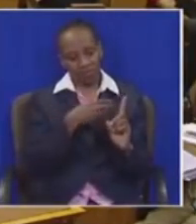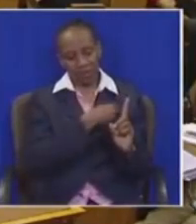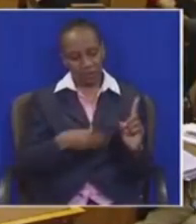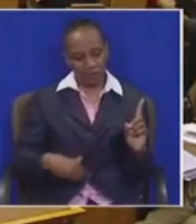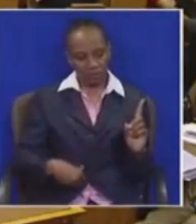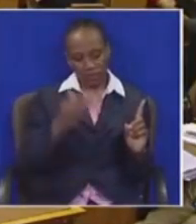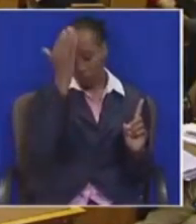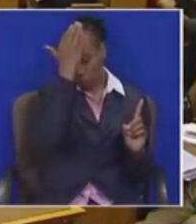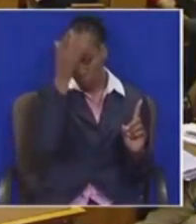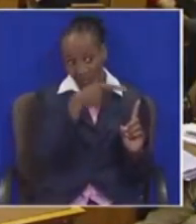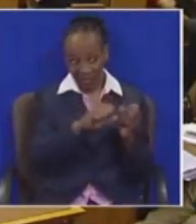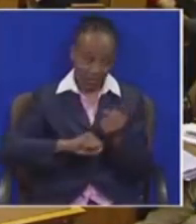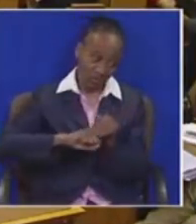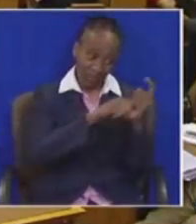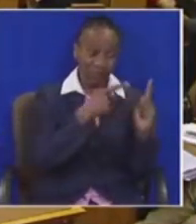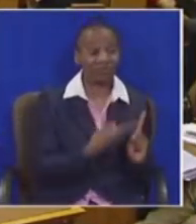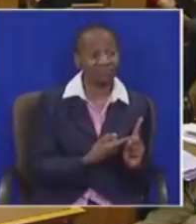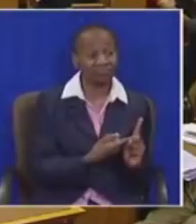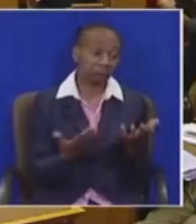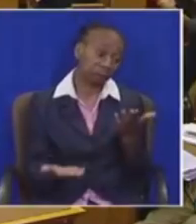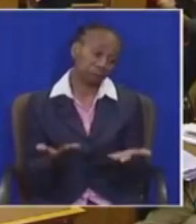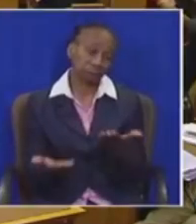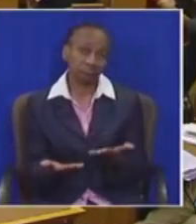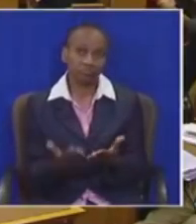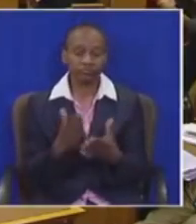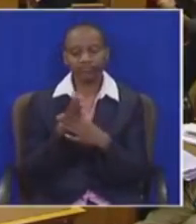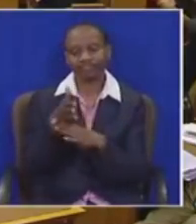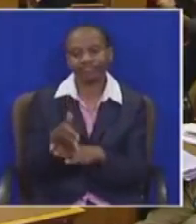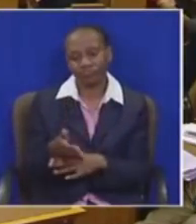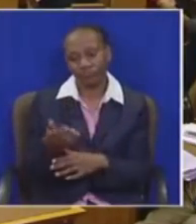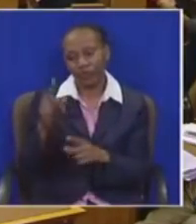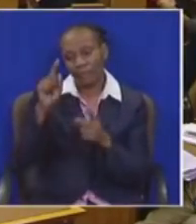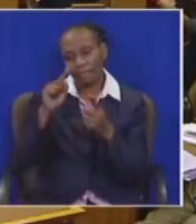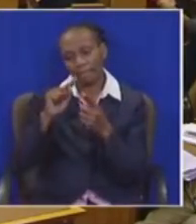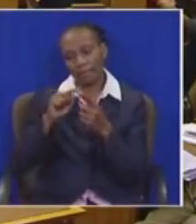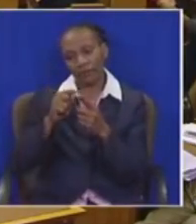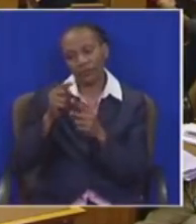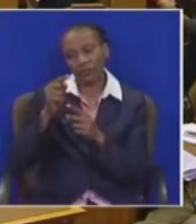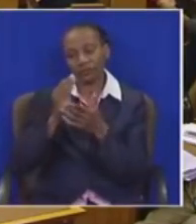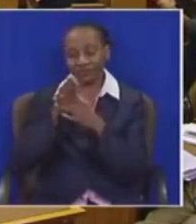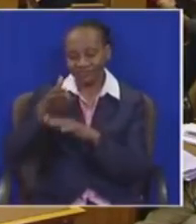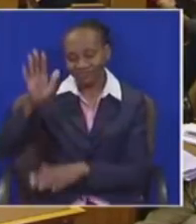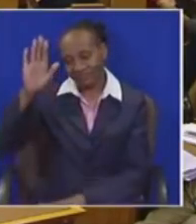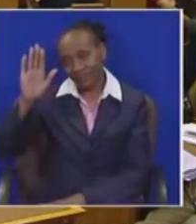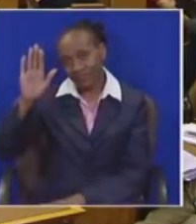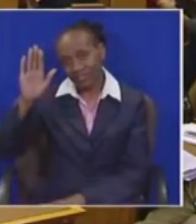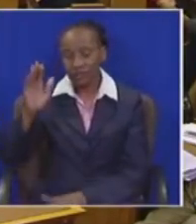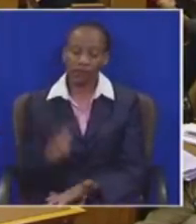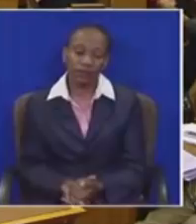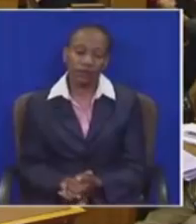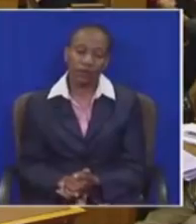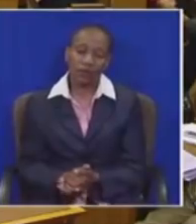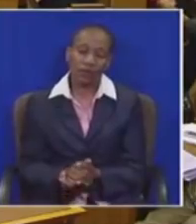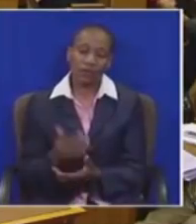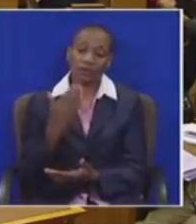Honorable Deputy President. On the point of order. Honorable Speaker, thank you very much. I